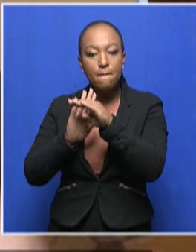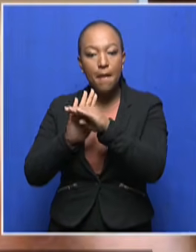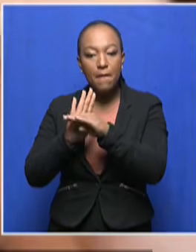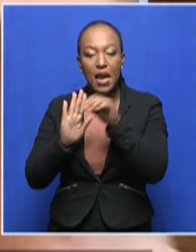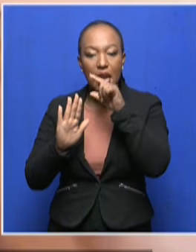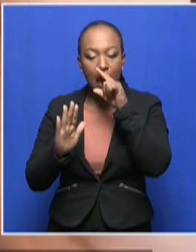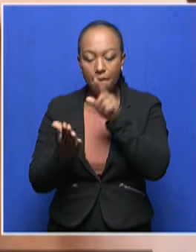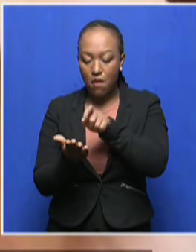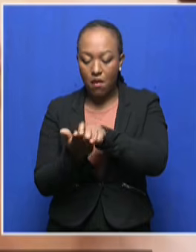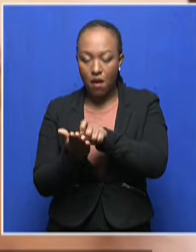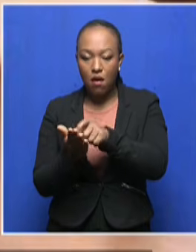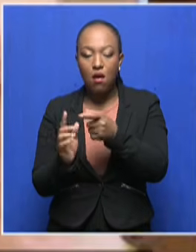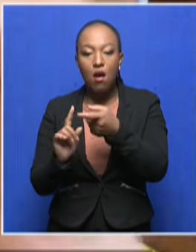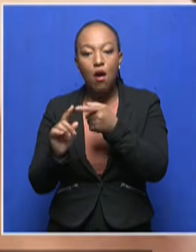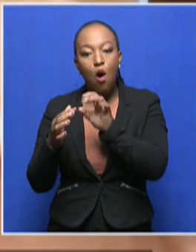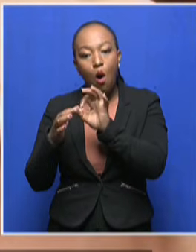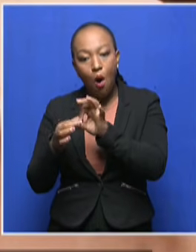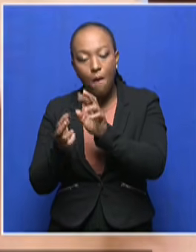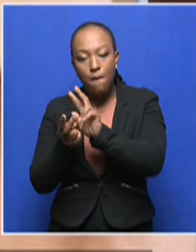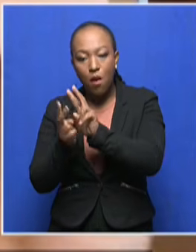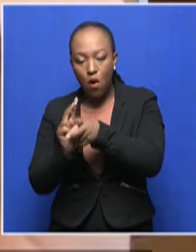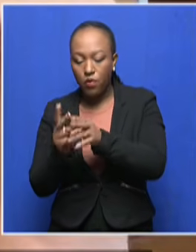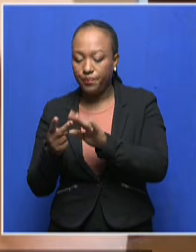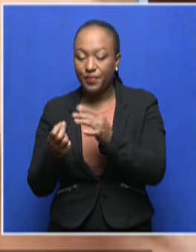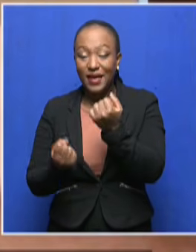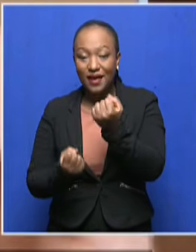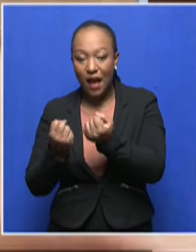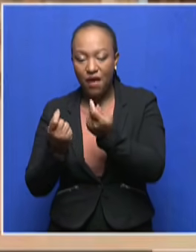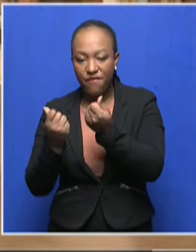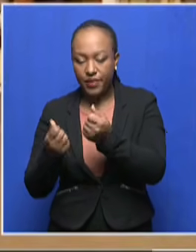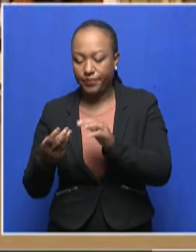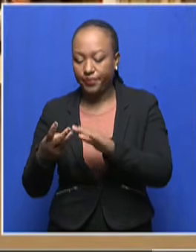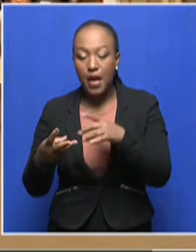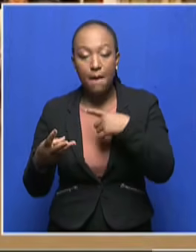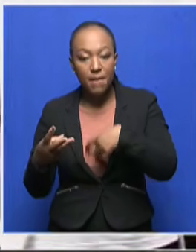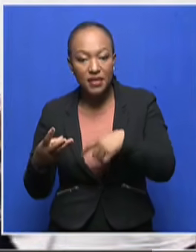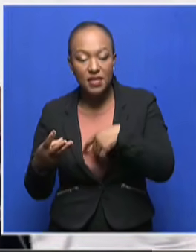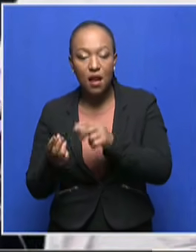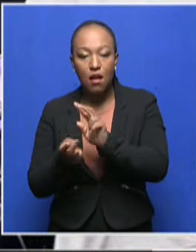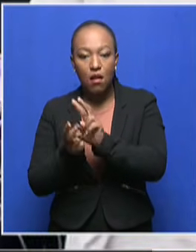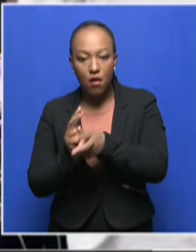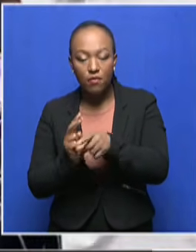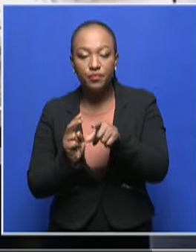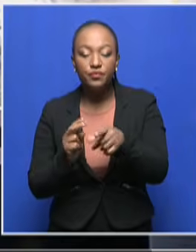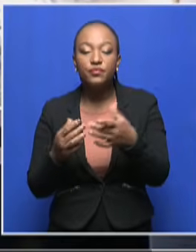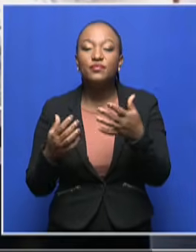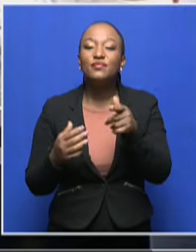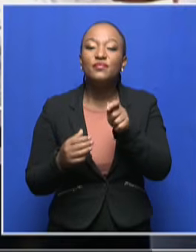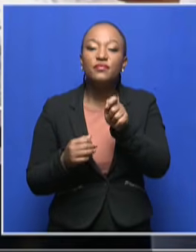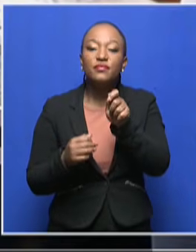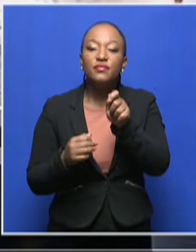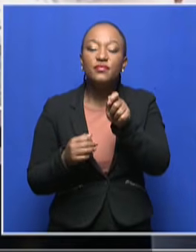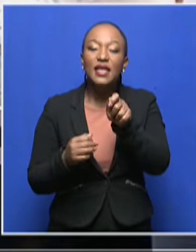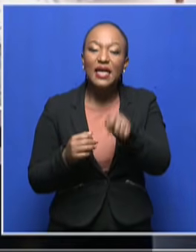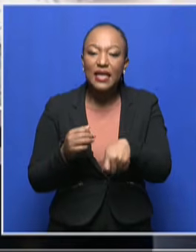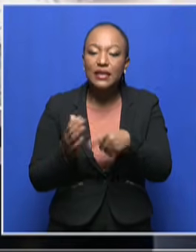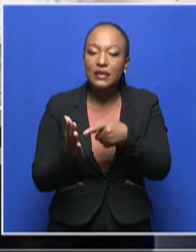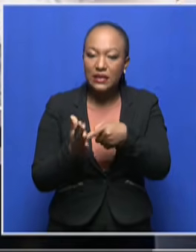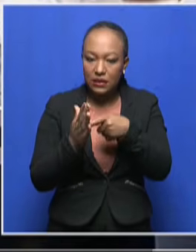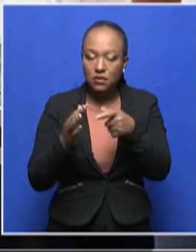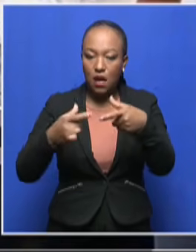to. Literally from your home loan, your vehicle finance, personal loan, credit card, all of those type of things. Have a look at that and